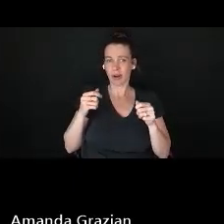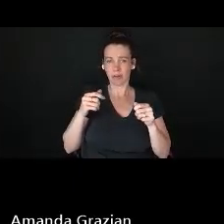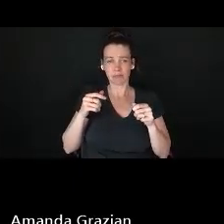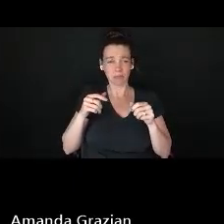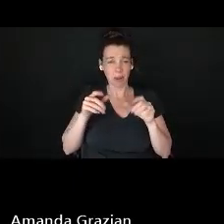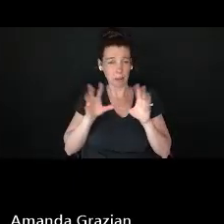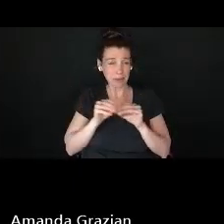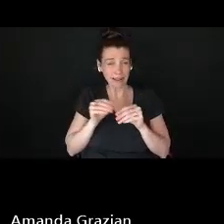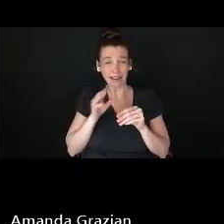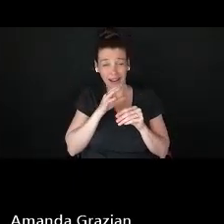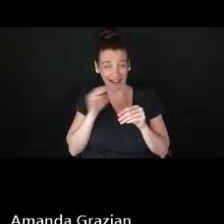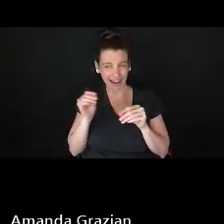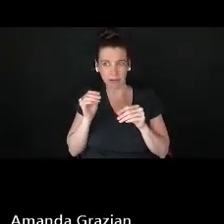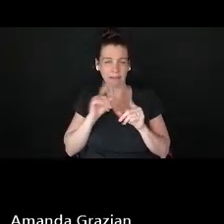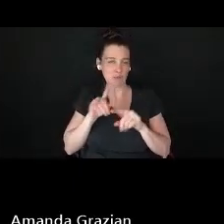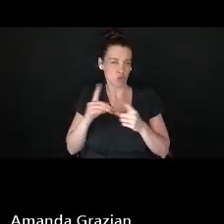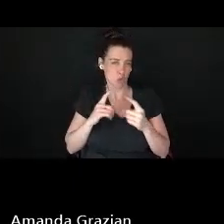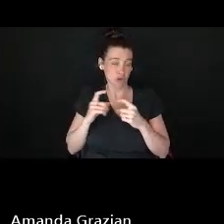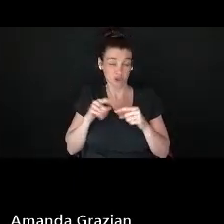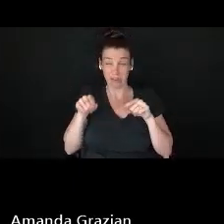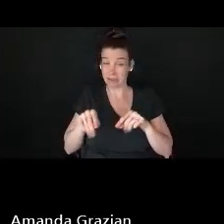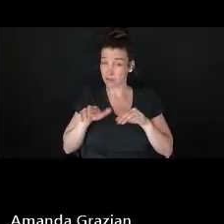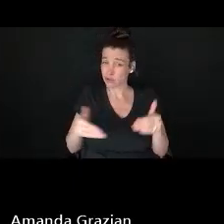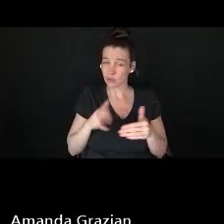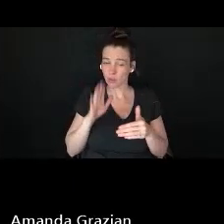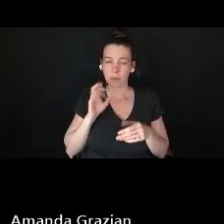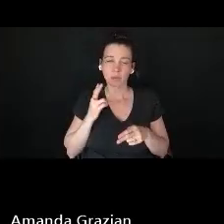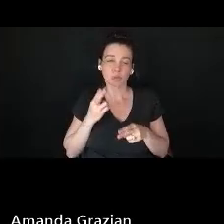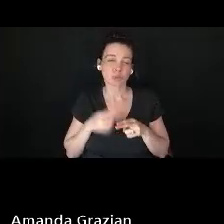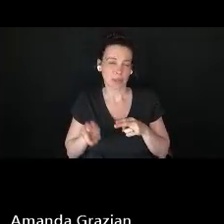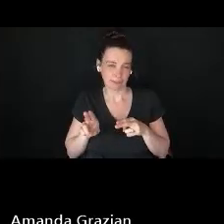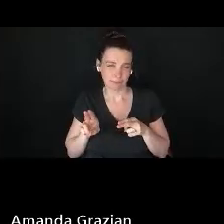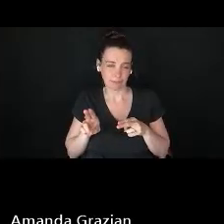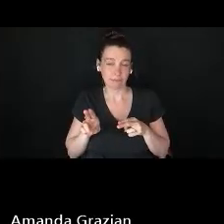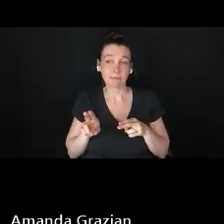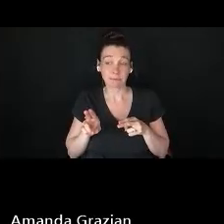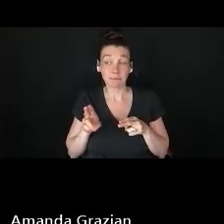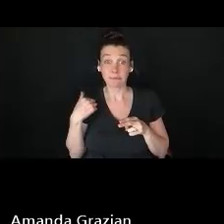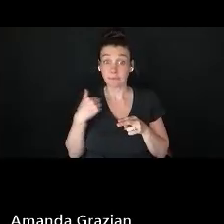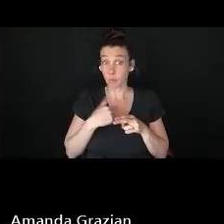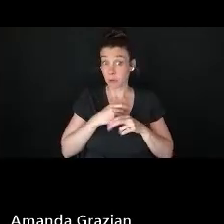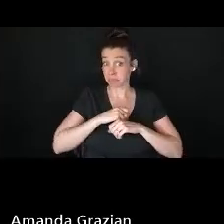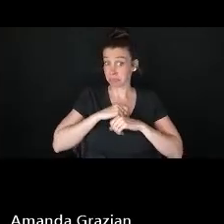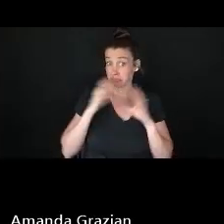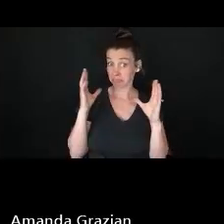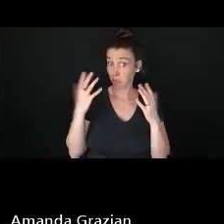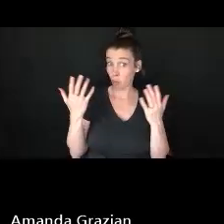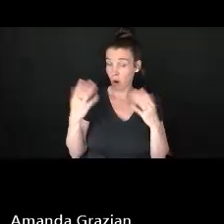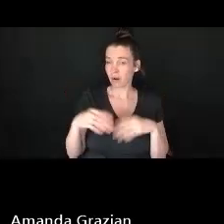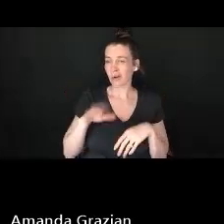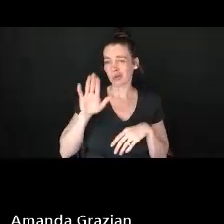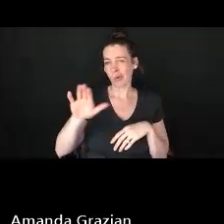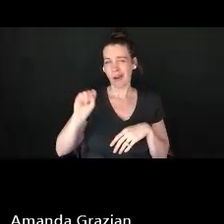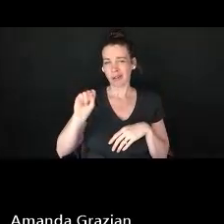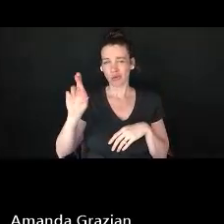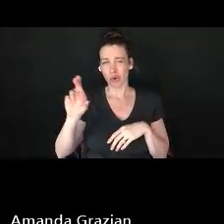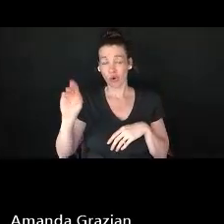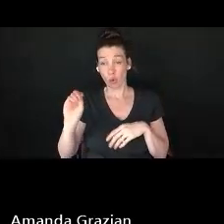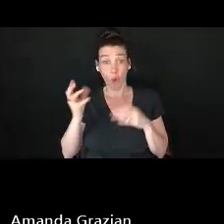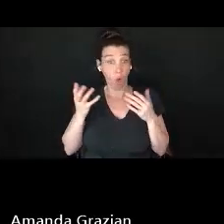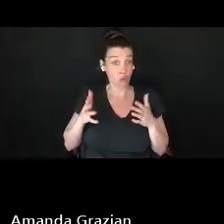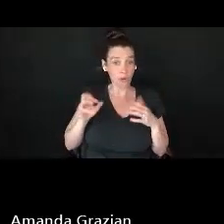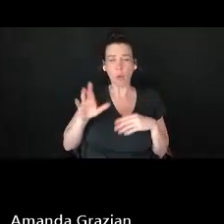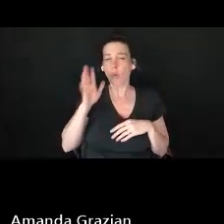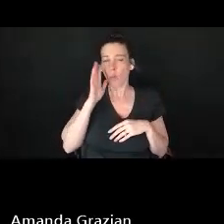have. This introduction is going to be very brief. The expectation is that your SRO has already or will be training